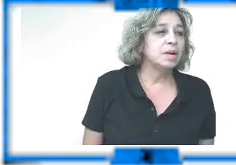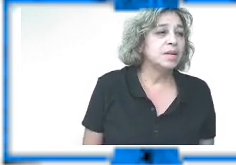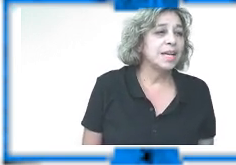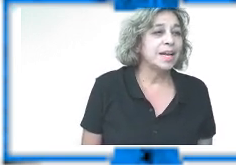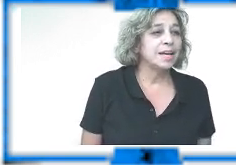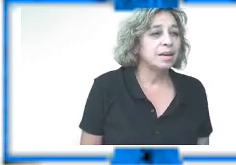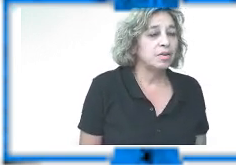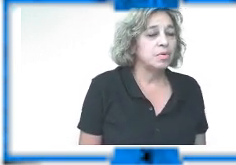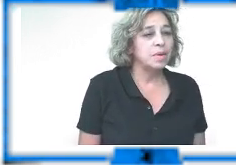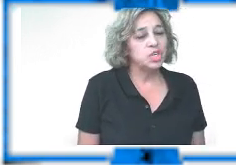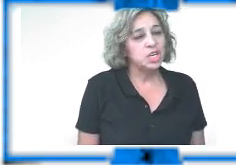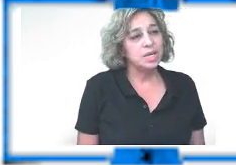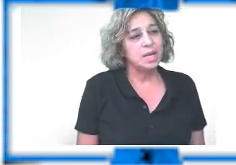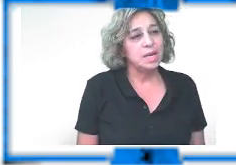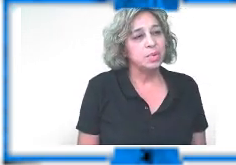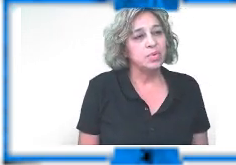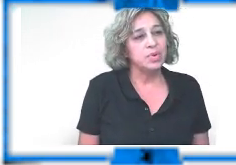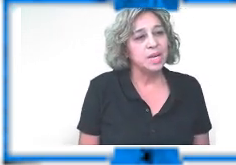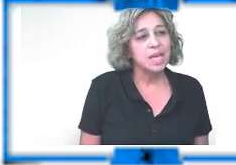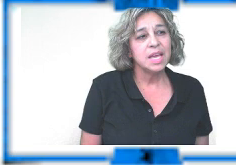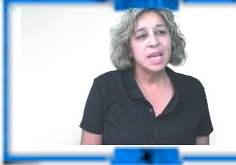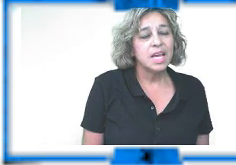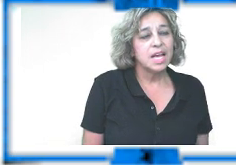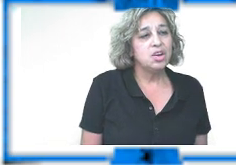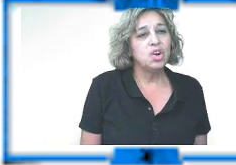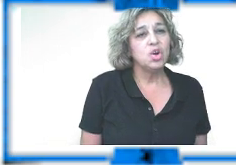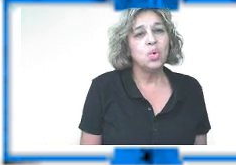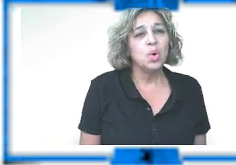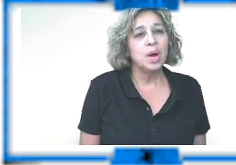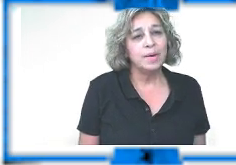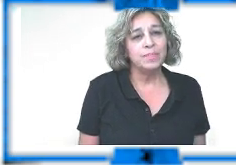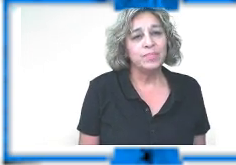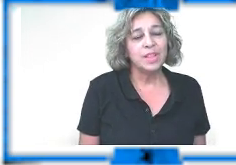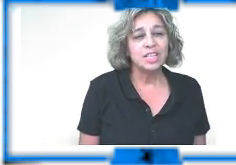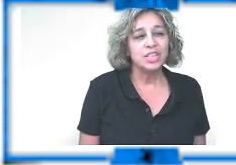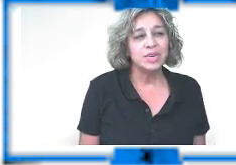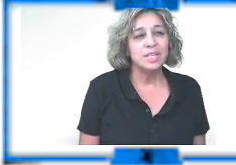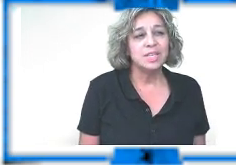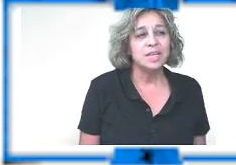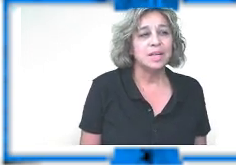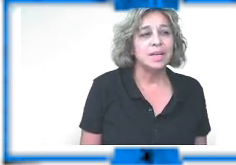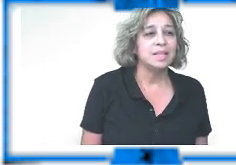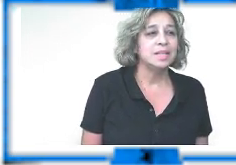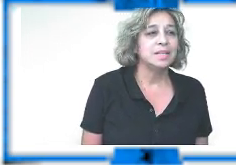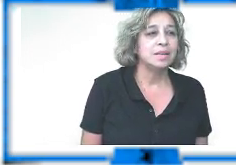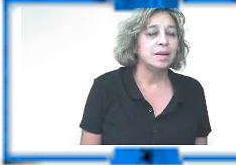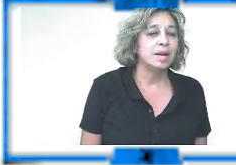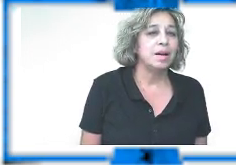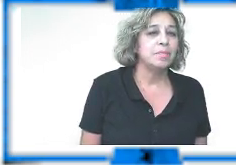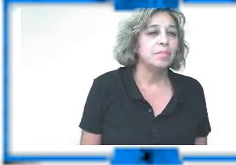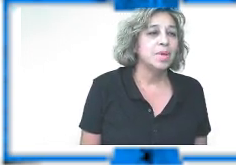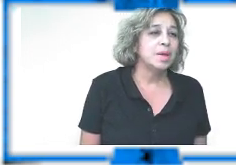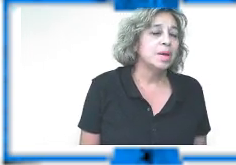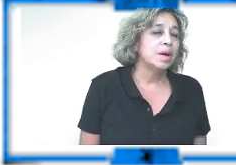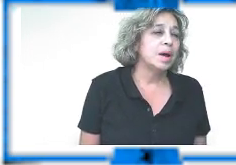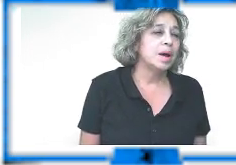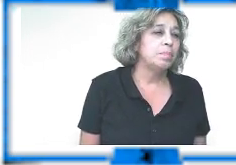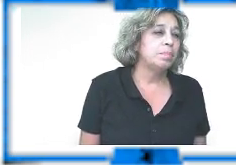frontally attack corruption and impunity, no luxuries